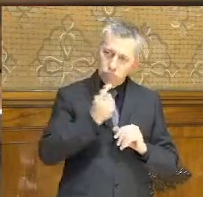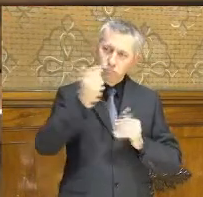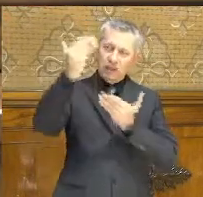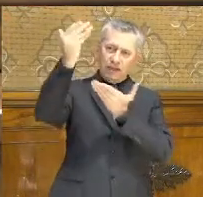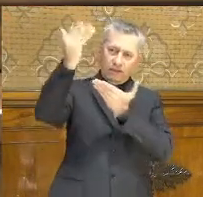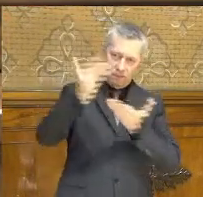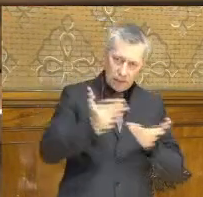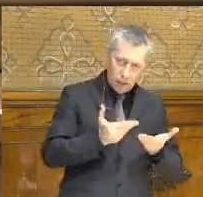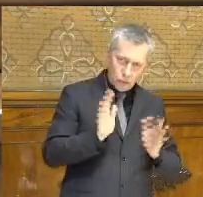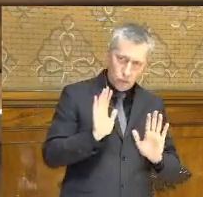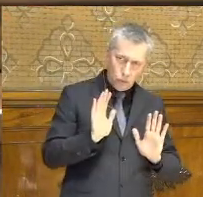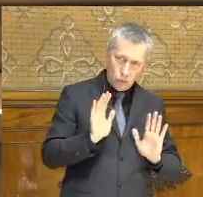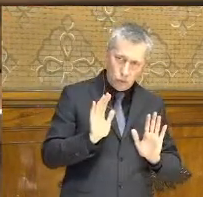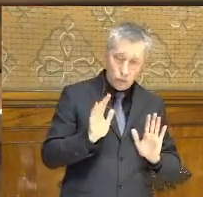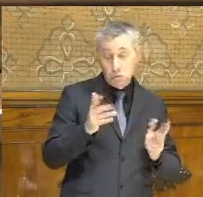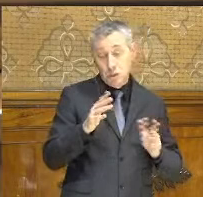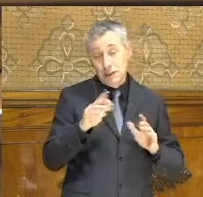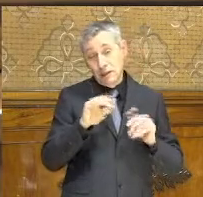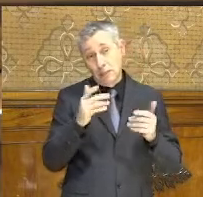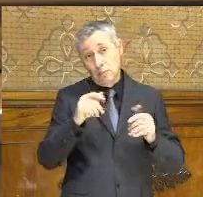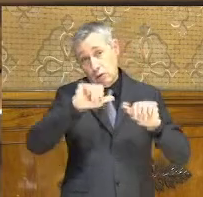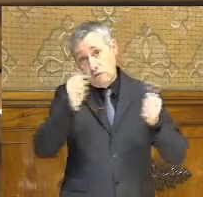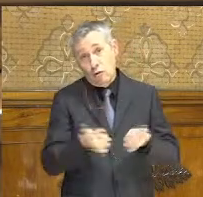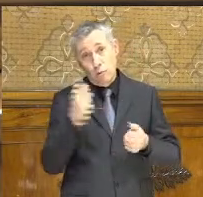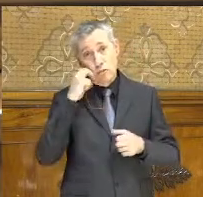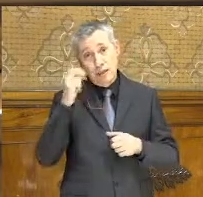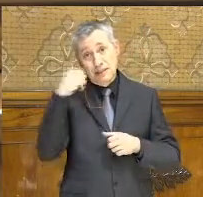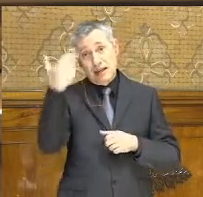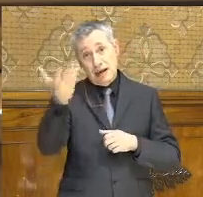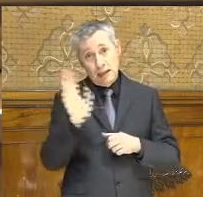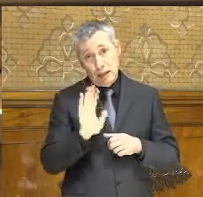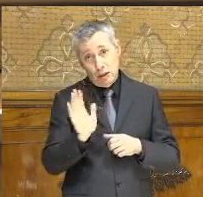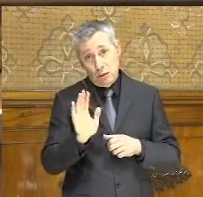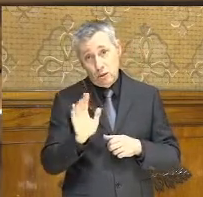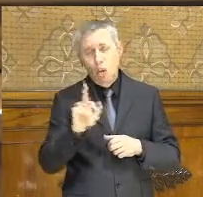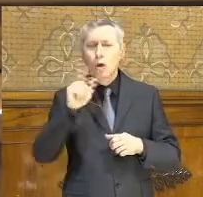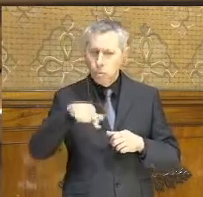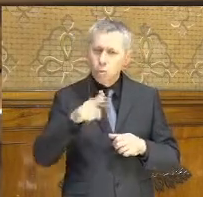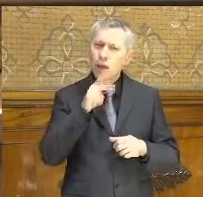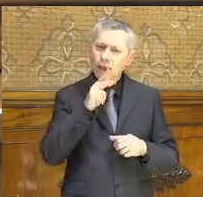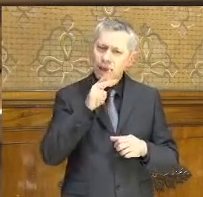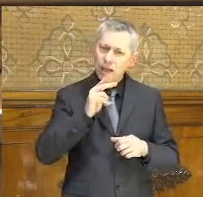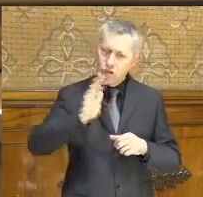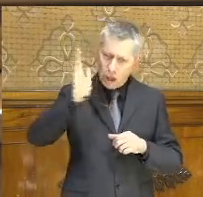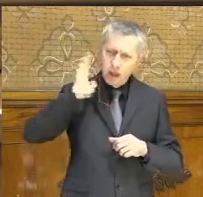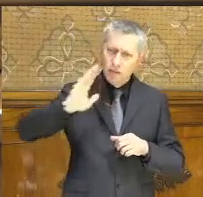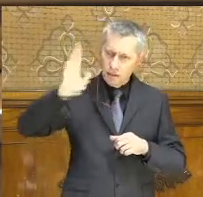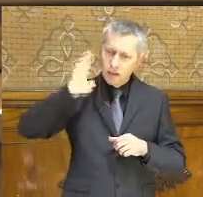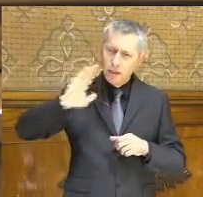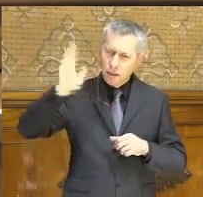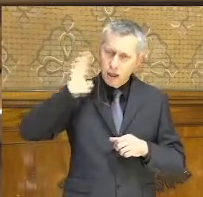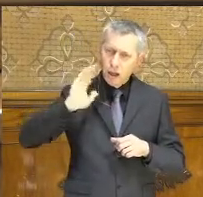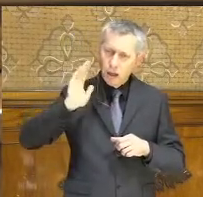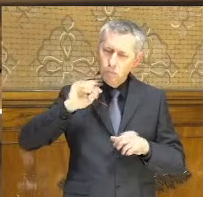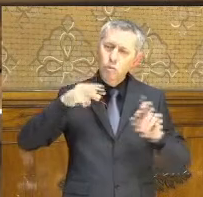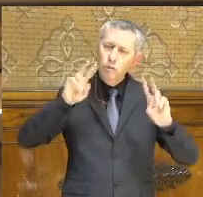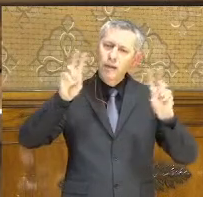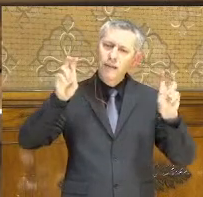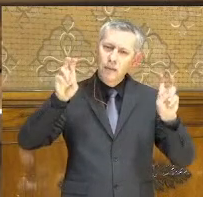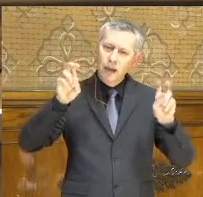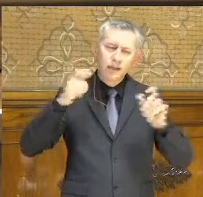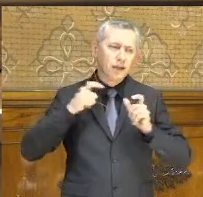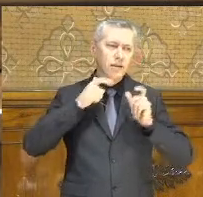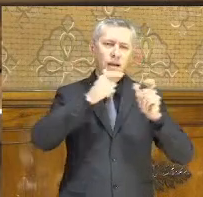foreigner, you know, that's the, even in Greek times, this is the way, or the traveler. These are the three terms usually